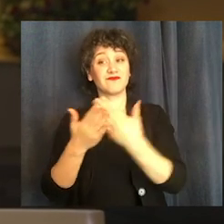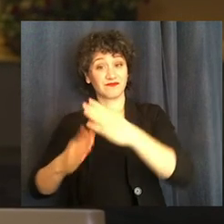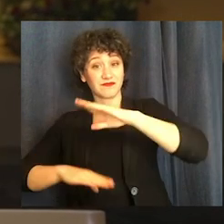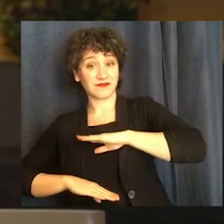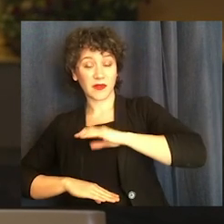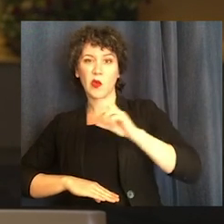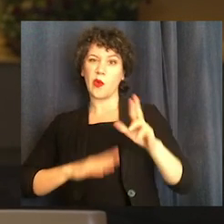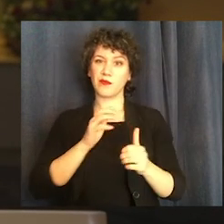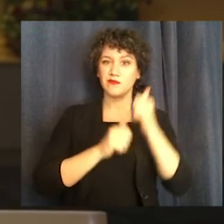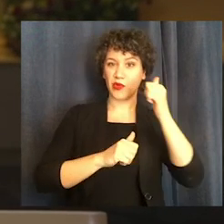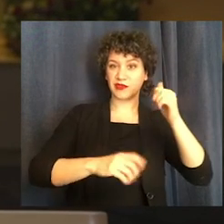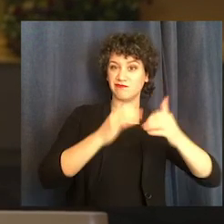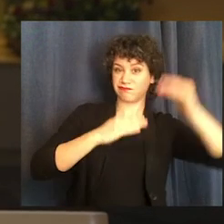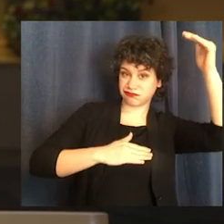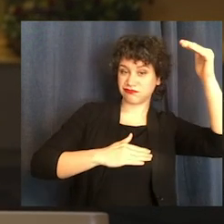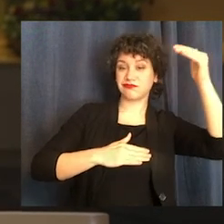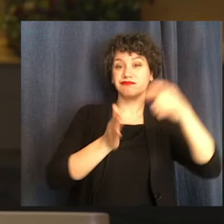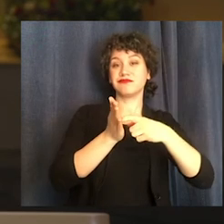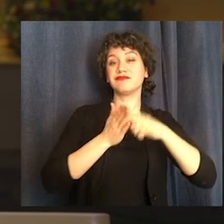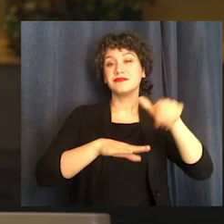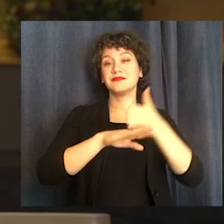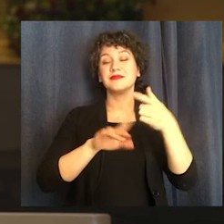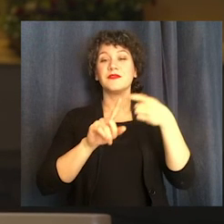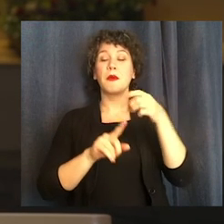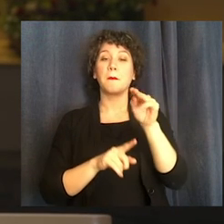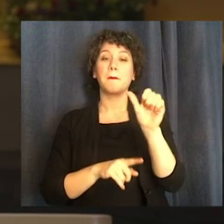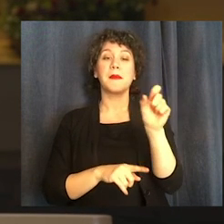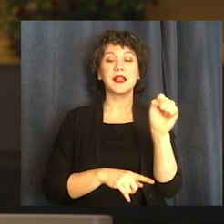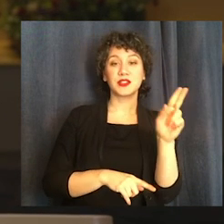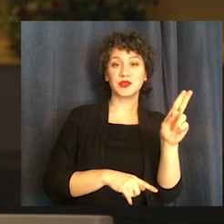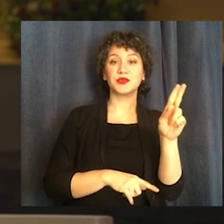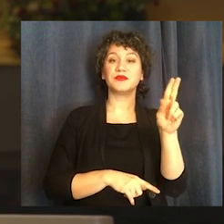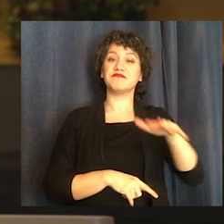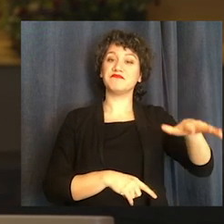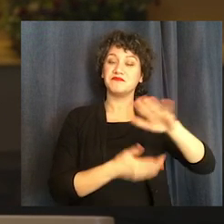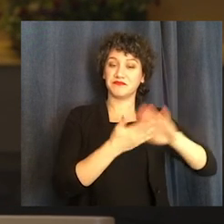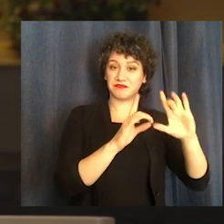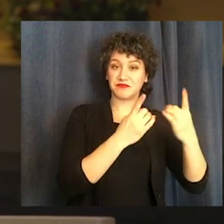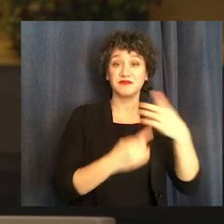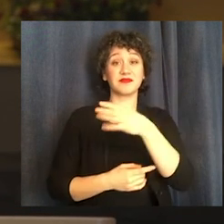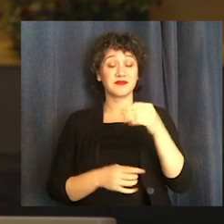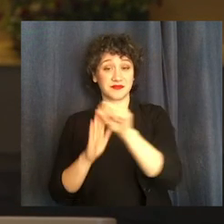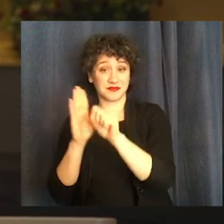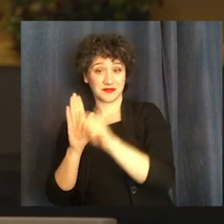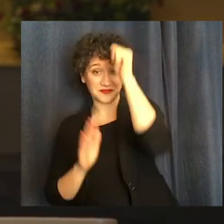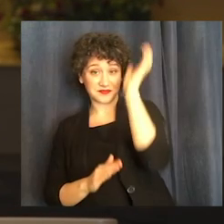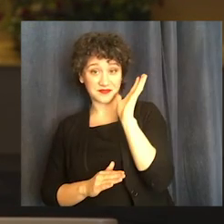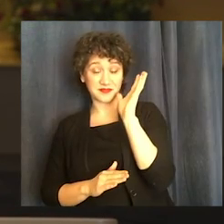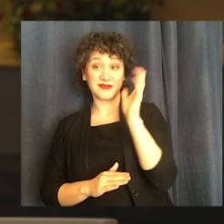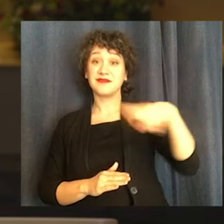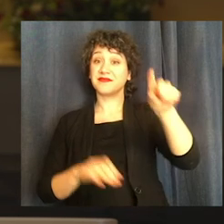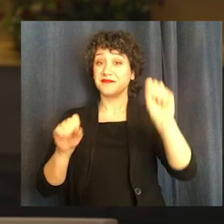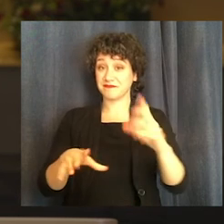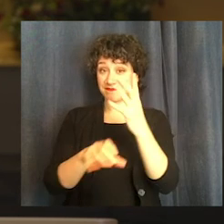and in most cases exceeded the requirements as set forth by the Matanuska Susitna Borough School District and the State of Alaska, and are